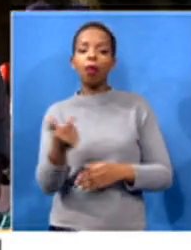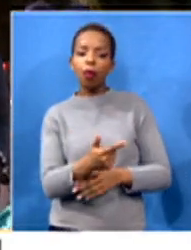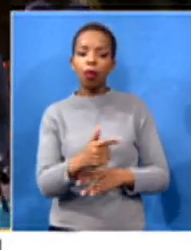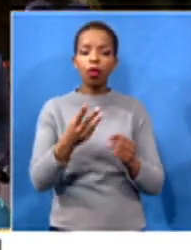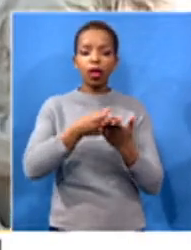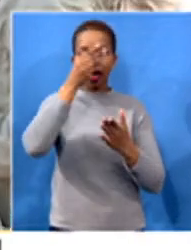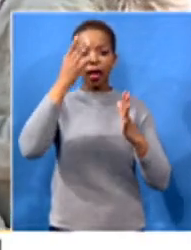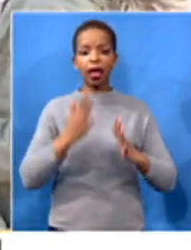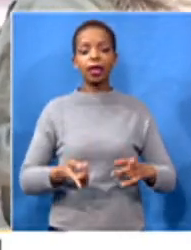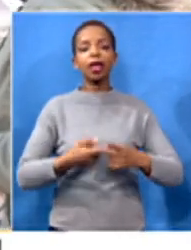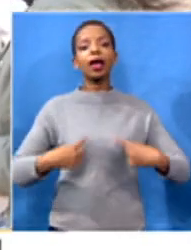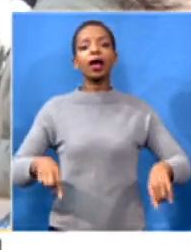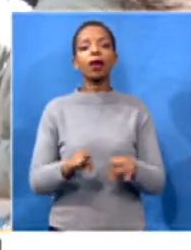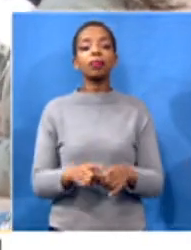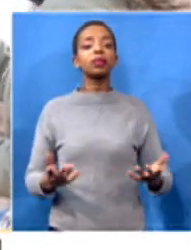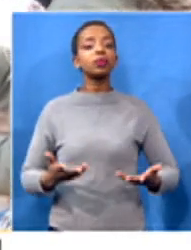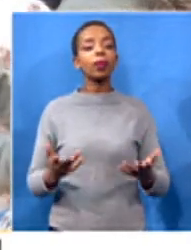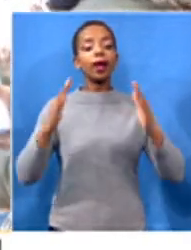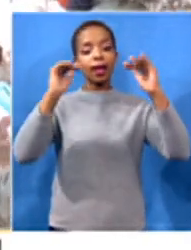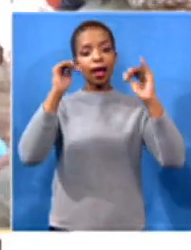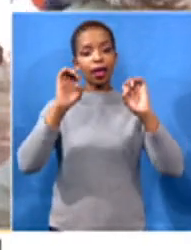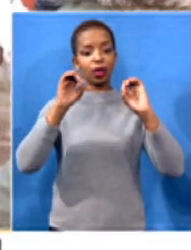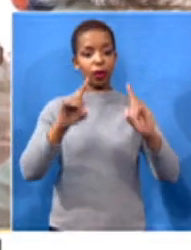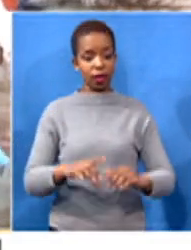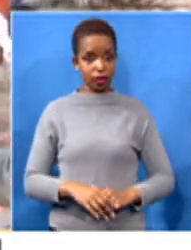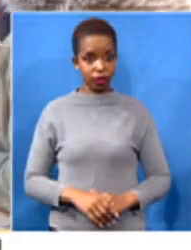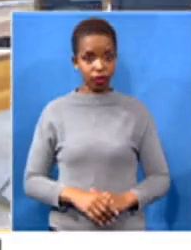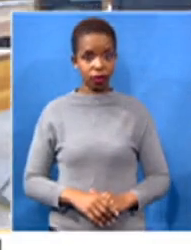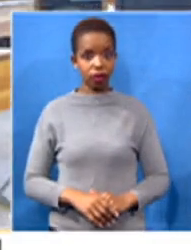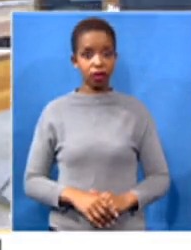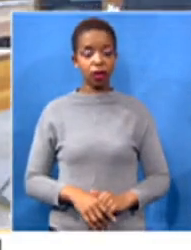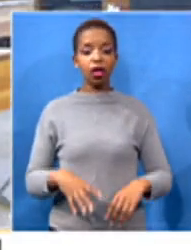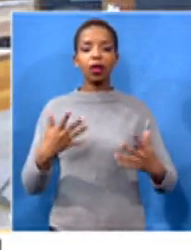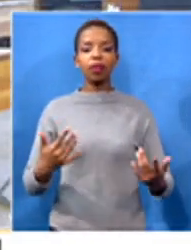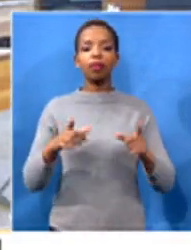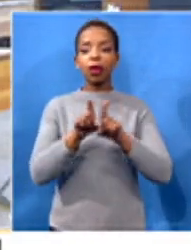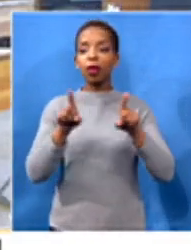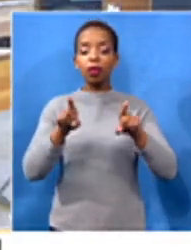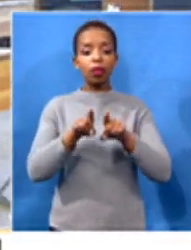education. The reality of it is only 17% of the students actually